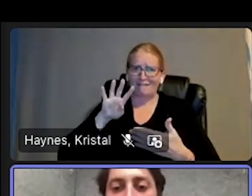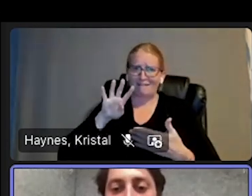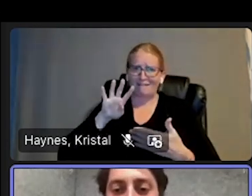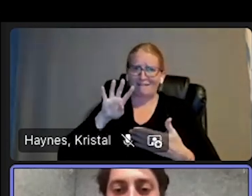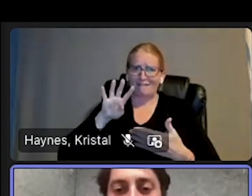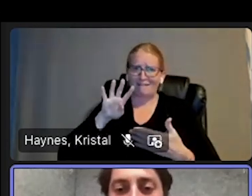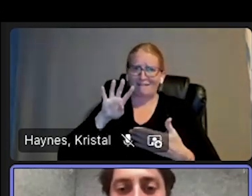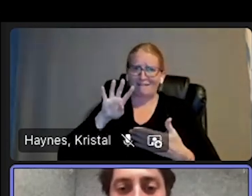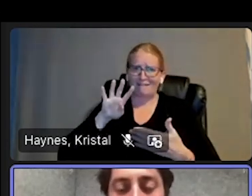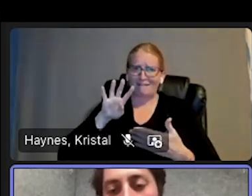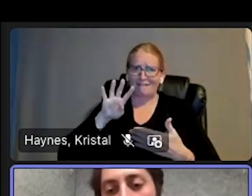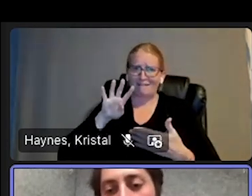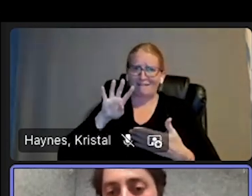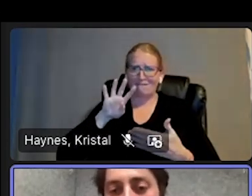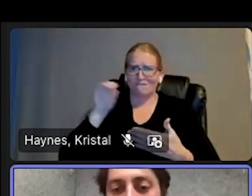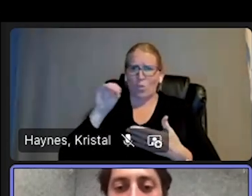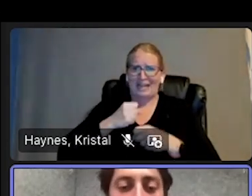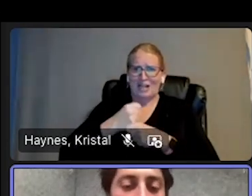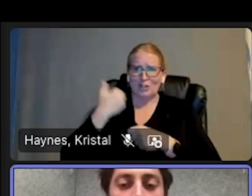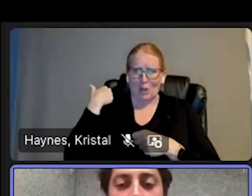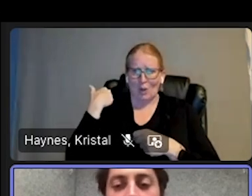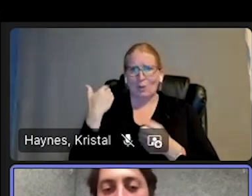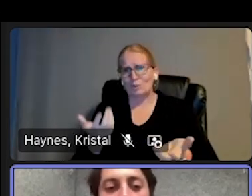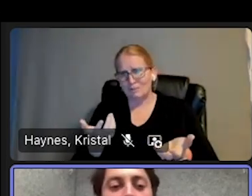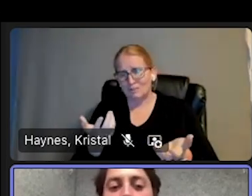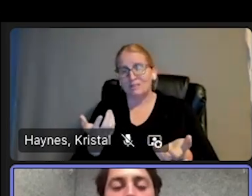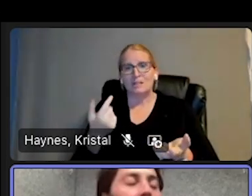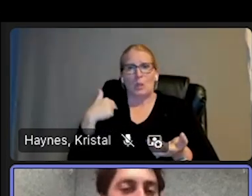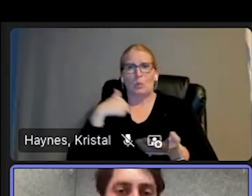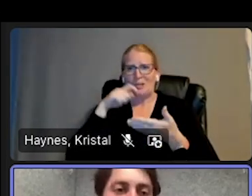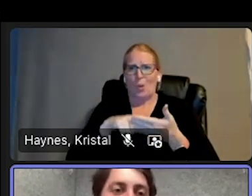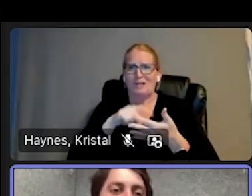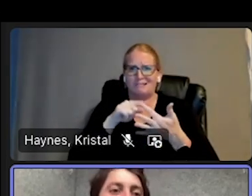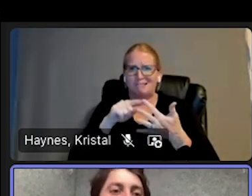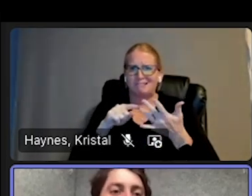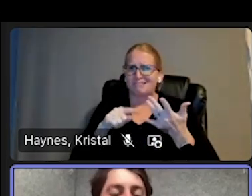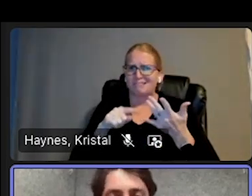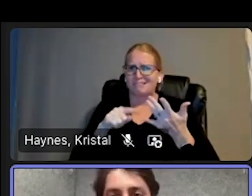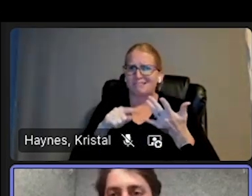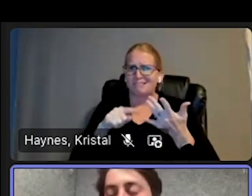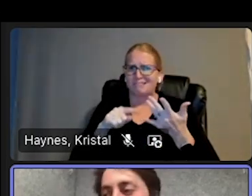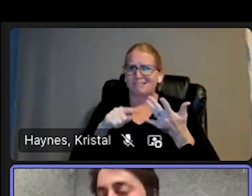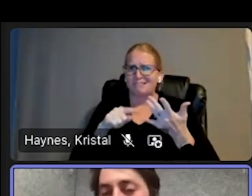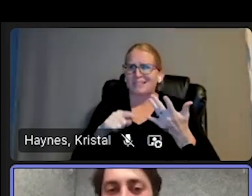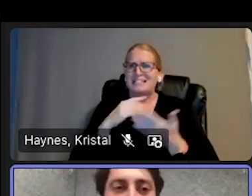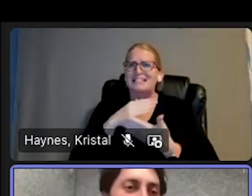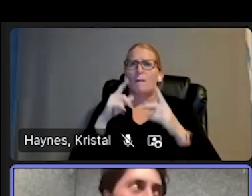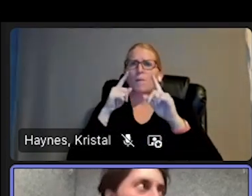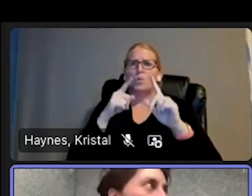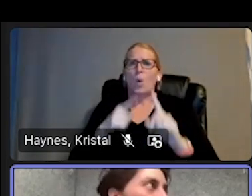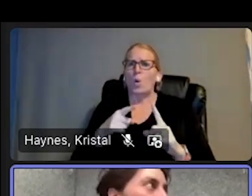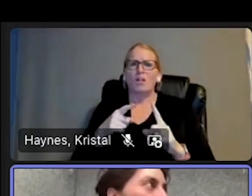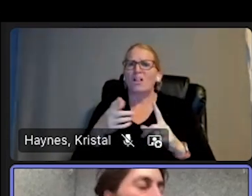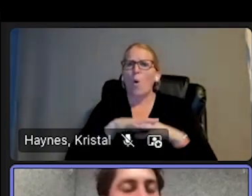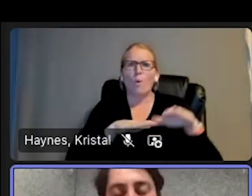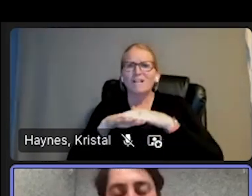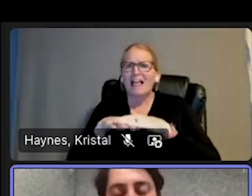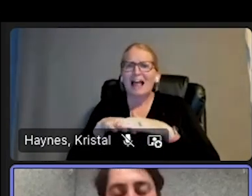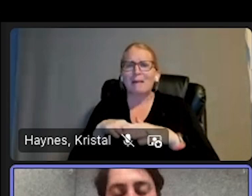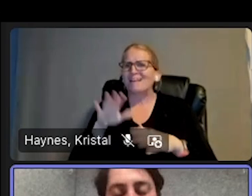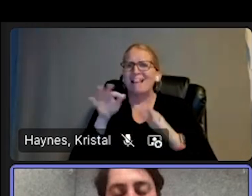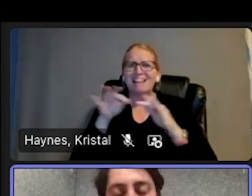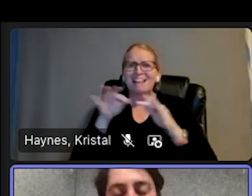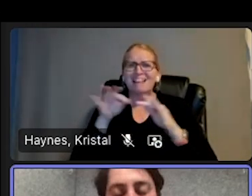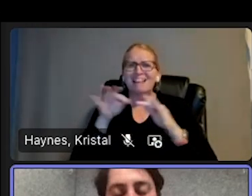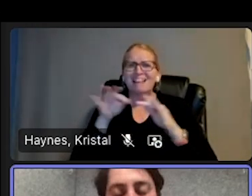numerous areas where those goals contain some overlapping and nonspecific language, which again can lead to confusion or